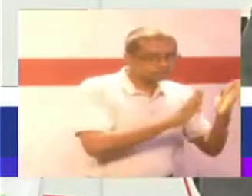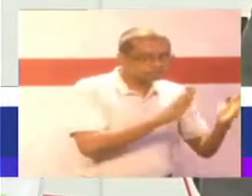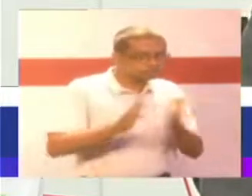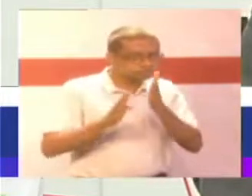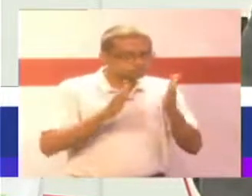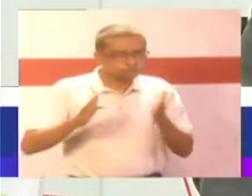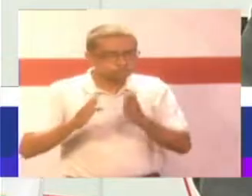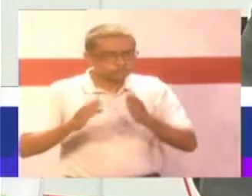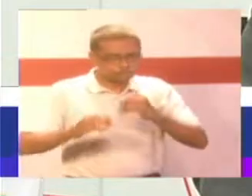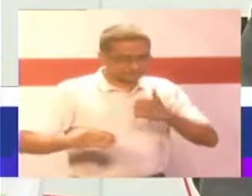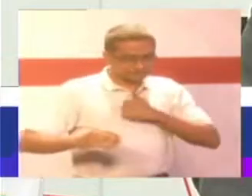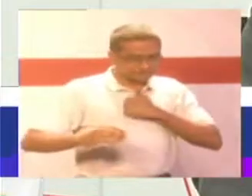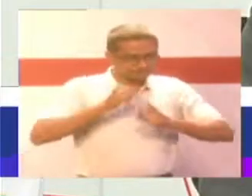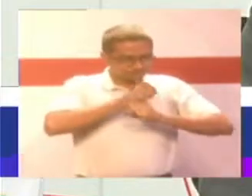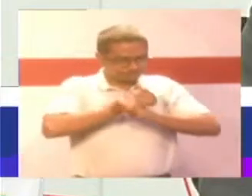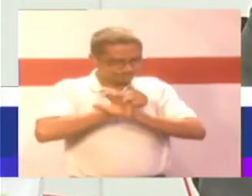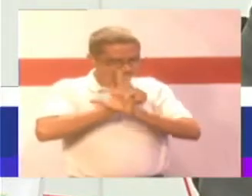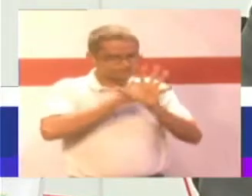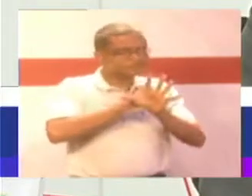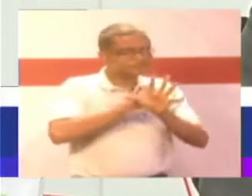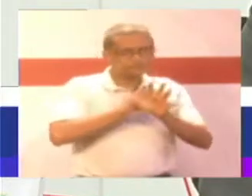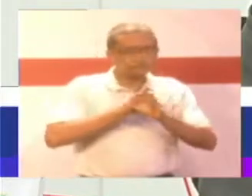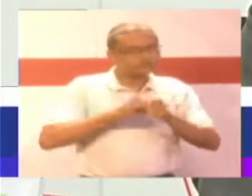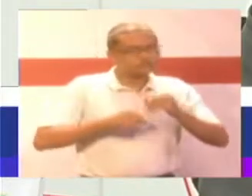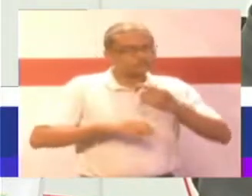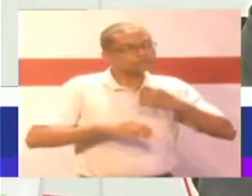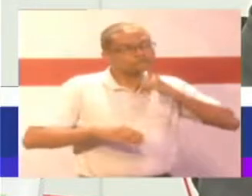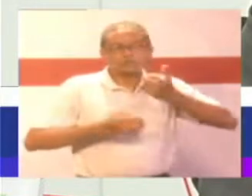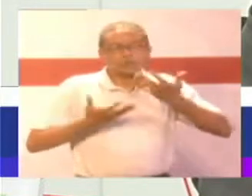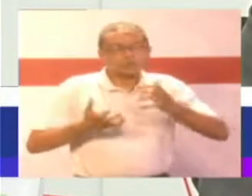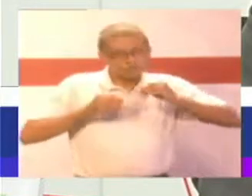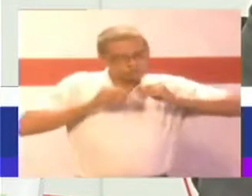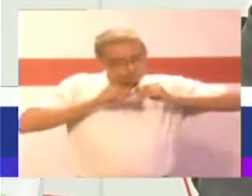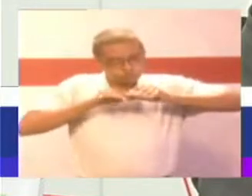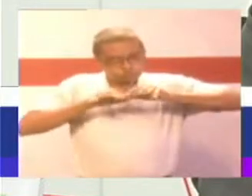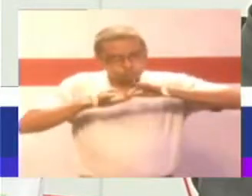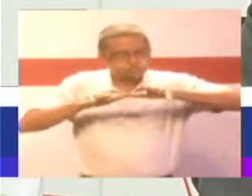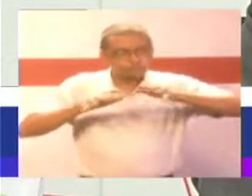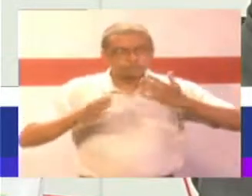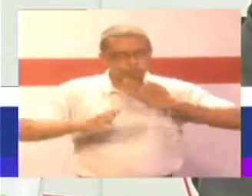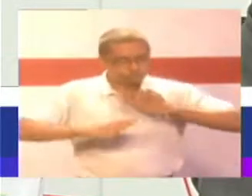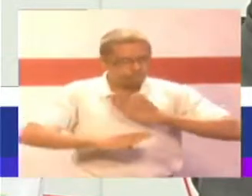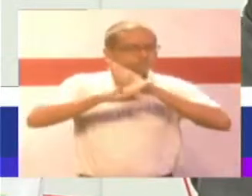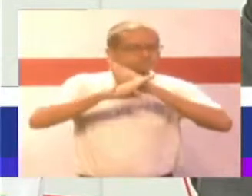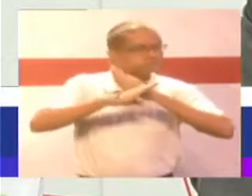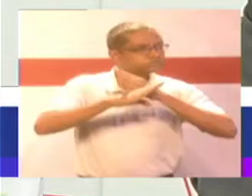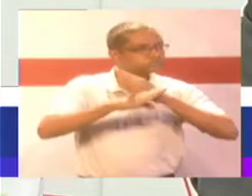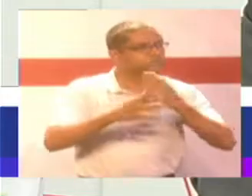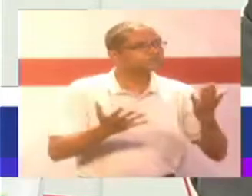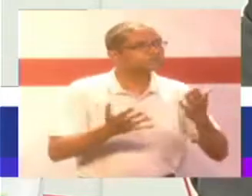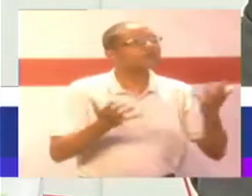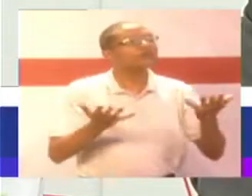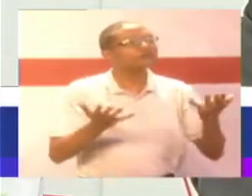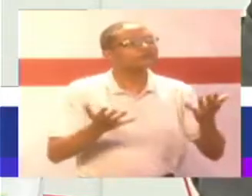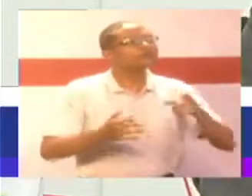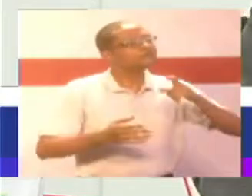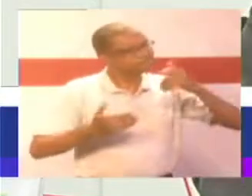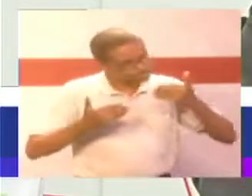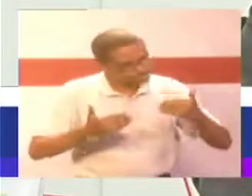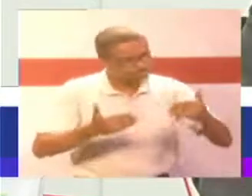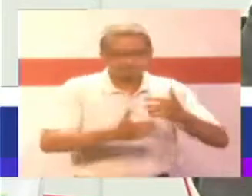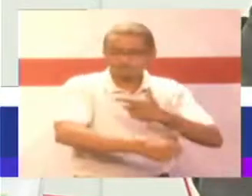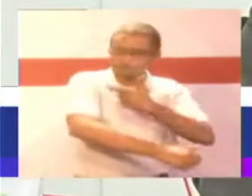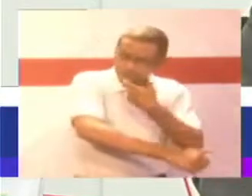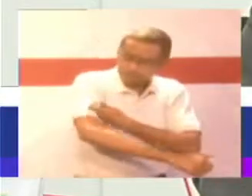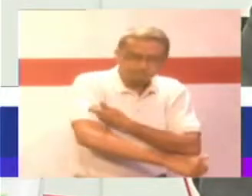prevent infection ourselves. And those measures, as we always reiterate, are the measures of getting yourself vaccinated